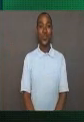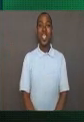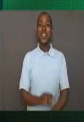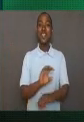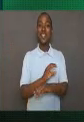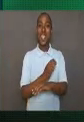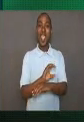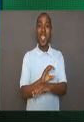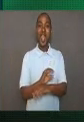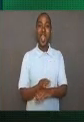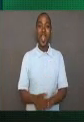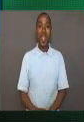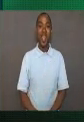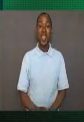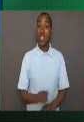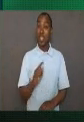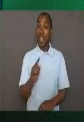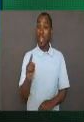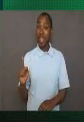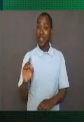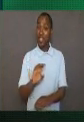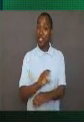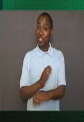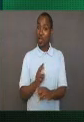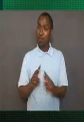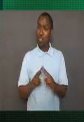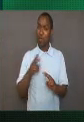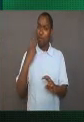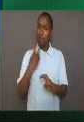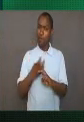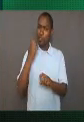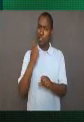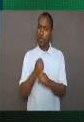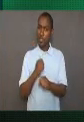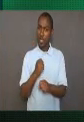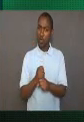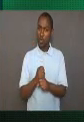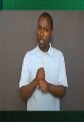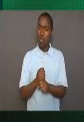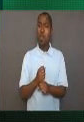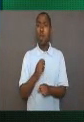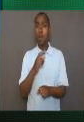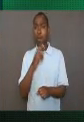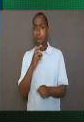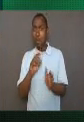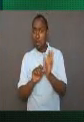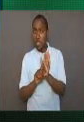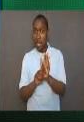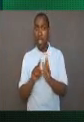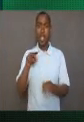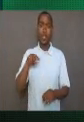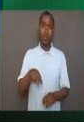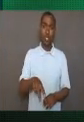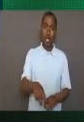So, if your cells are working hard, like when you are running, you